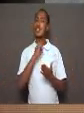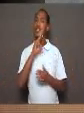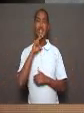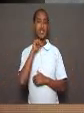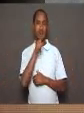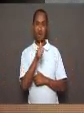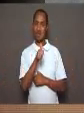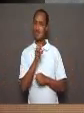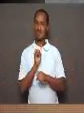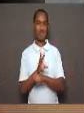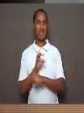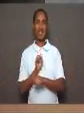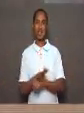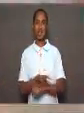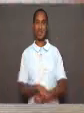not advisable.